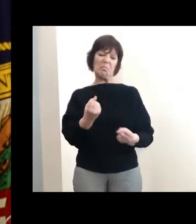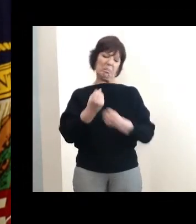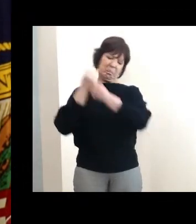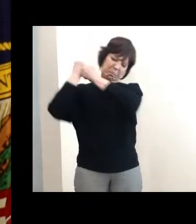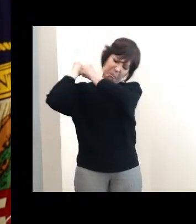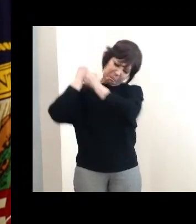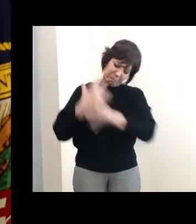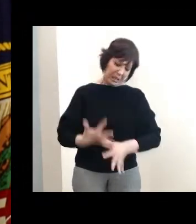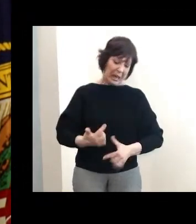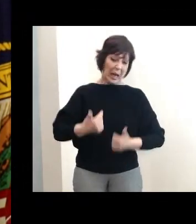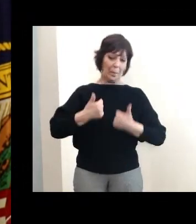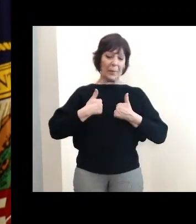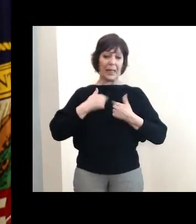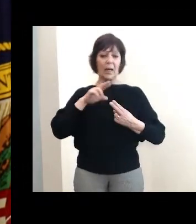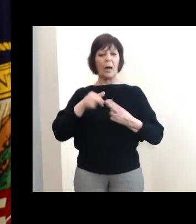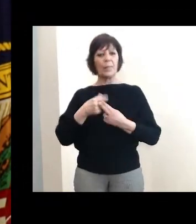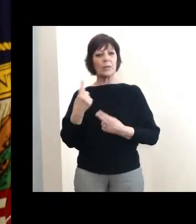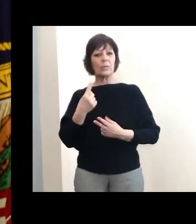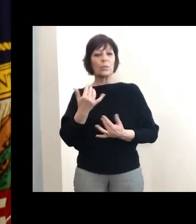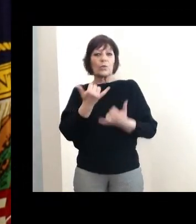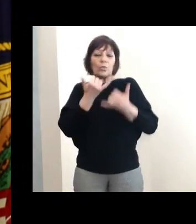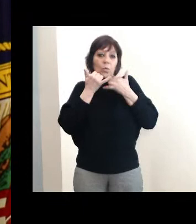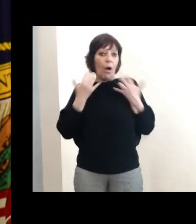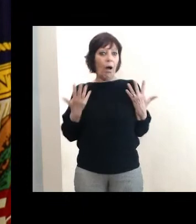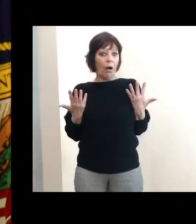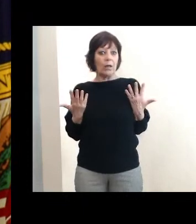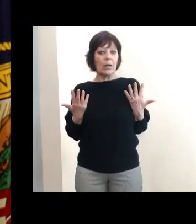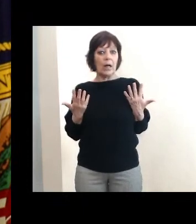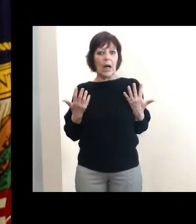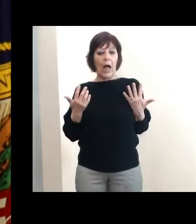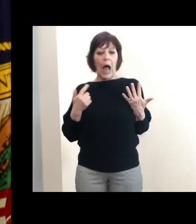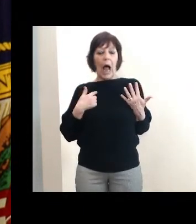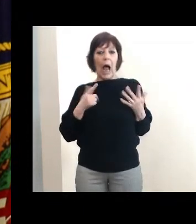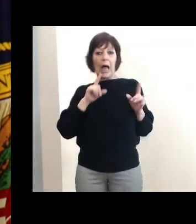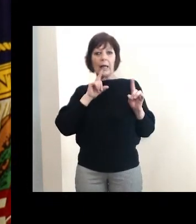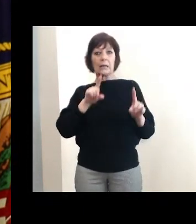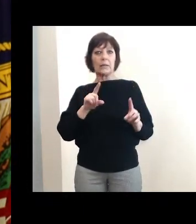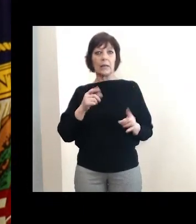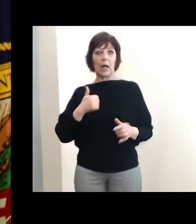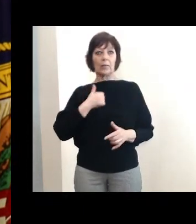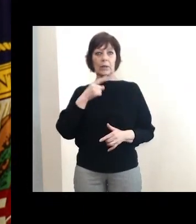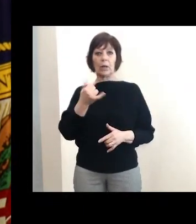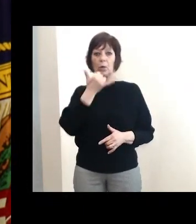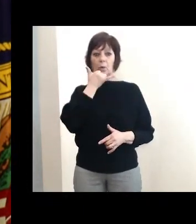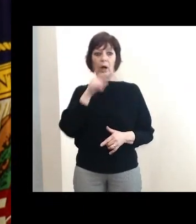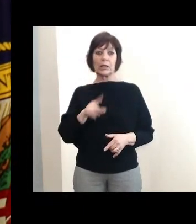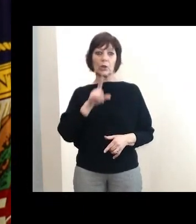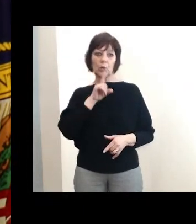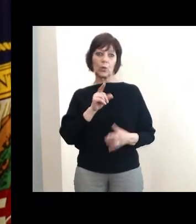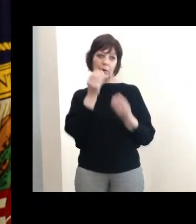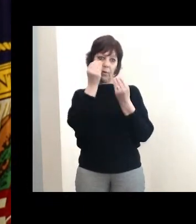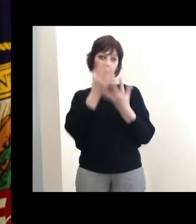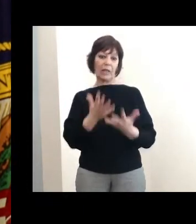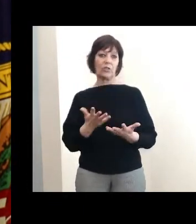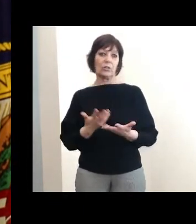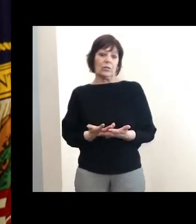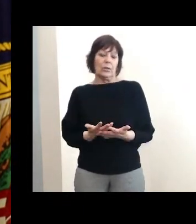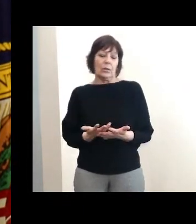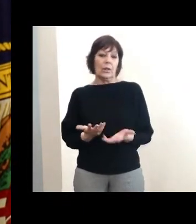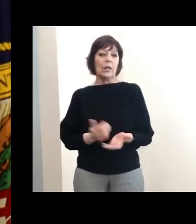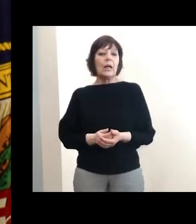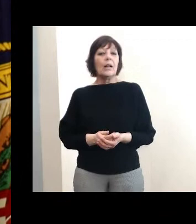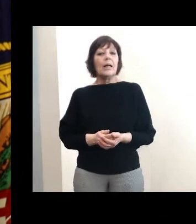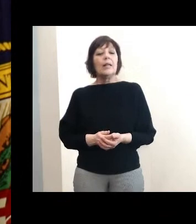social media for something that was absolutely false, and to which I responded, I'm sorry, you're incorrect, it's false, here's the truth information, please don't share false